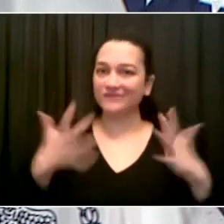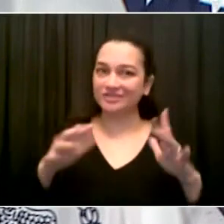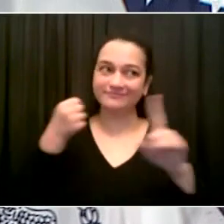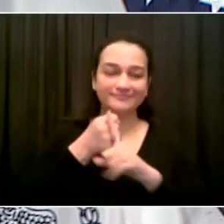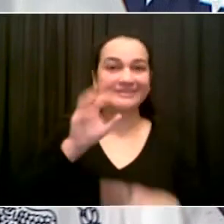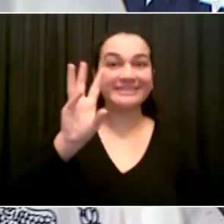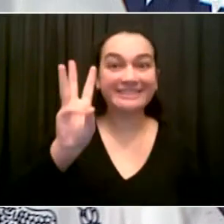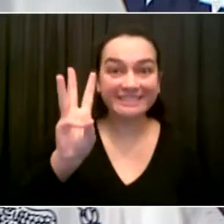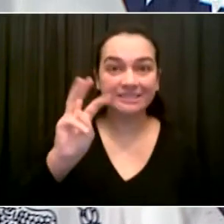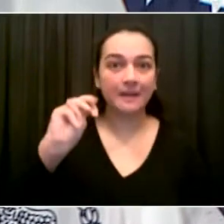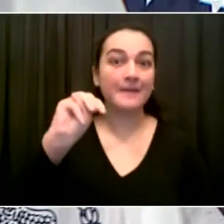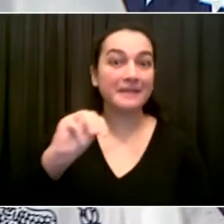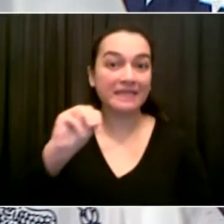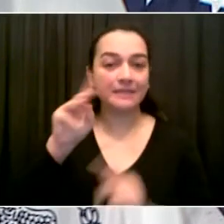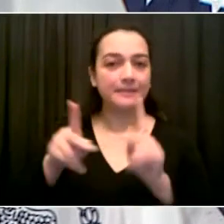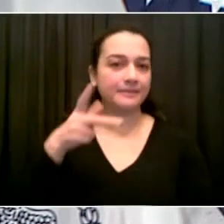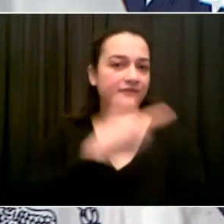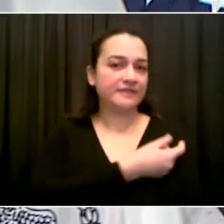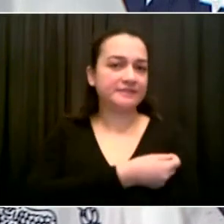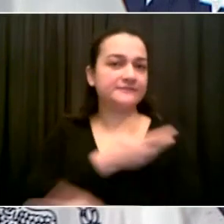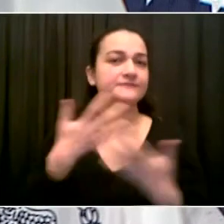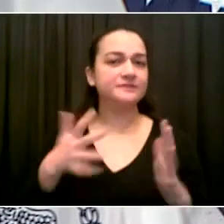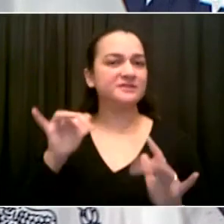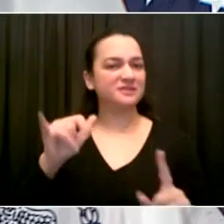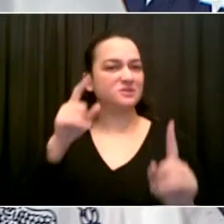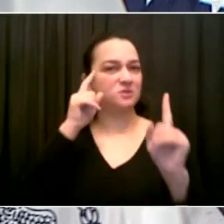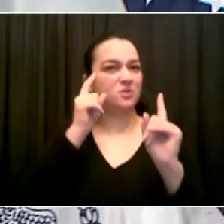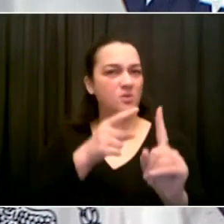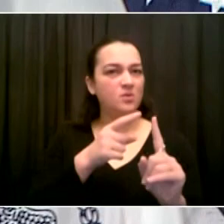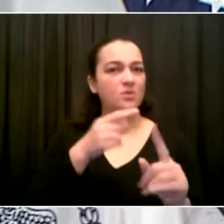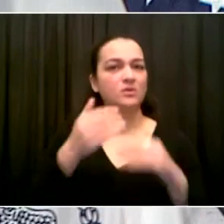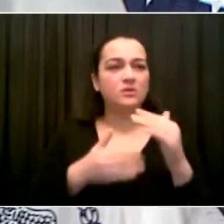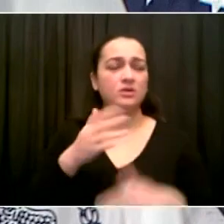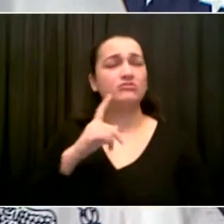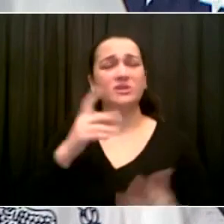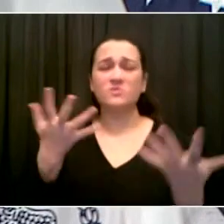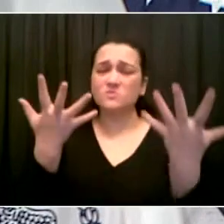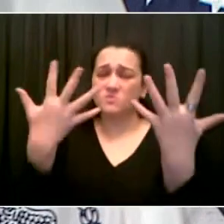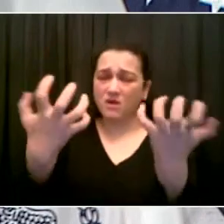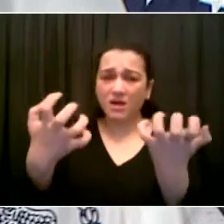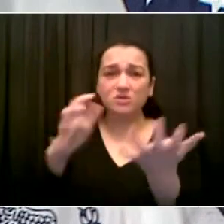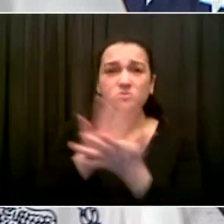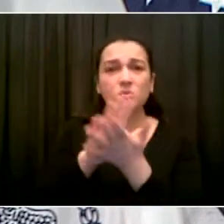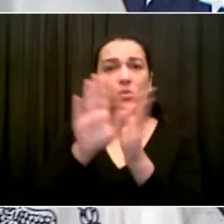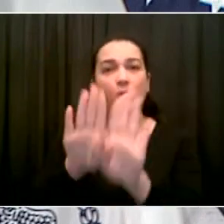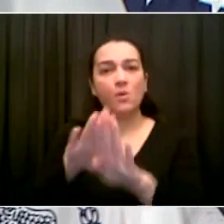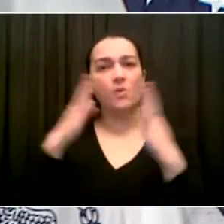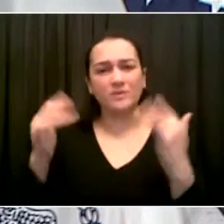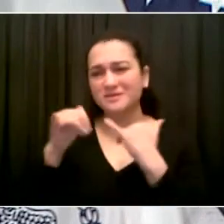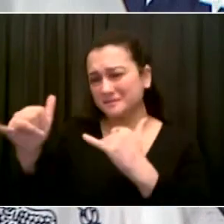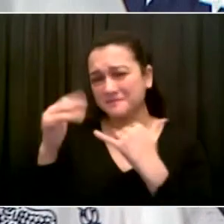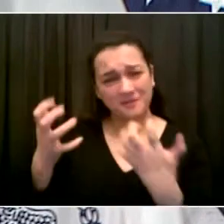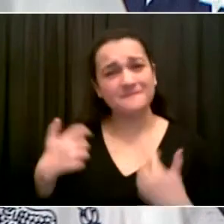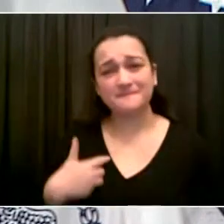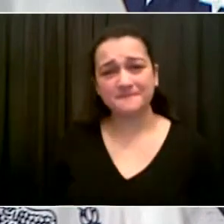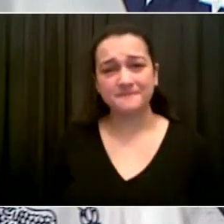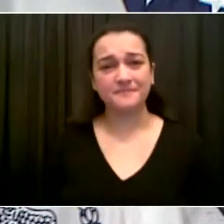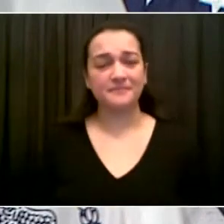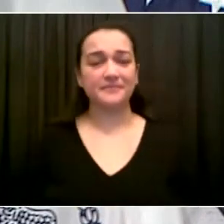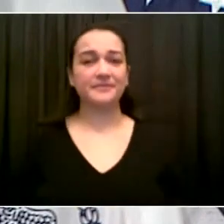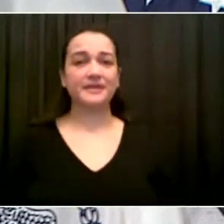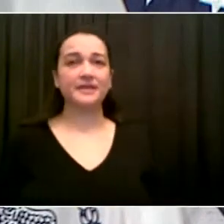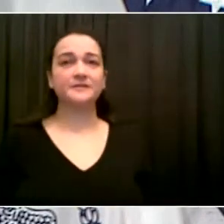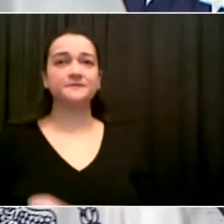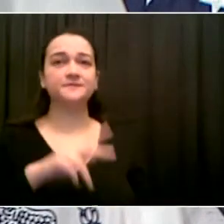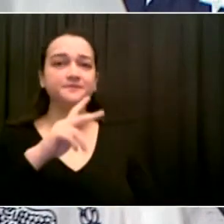days a week for every kid who wants to be in school. Go ahead, Katie. Thanks. And I guess bringing it back